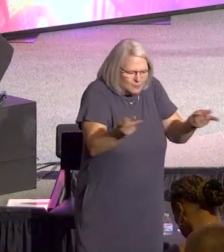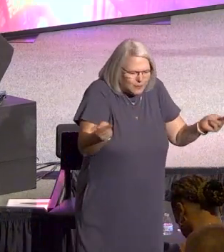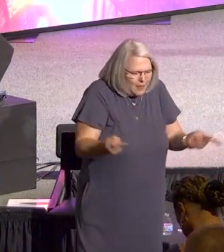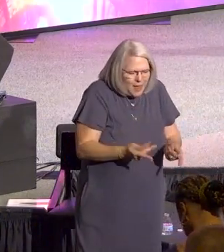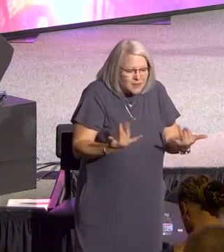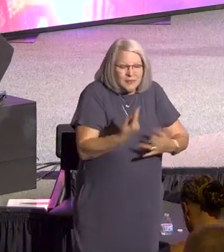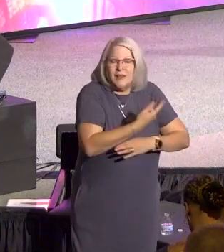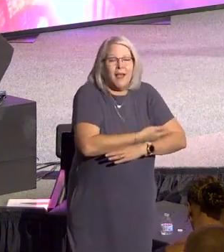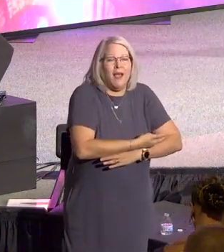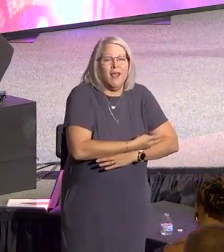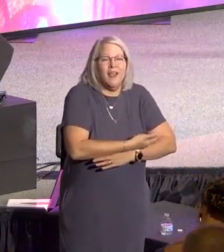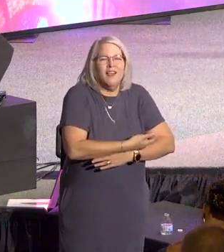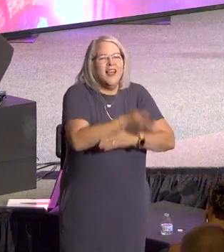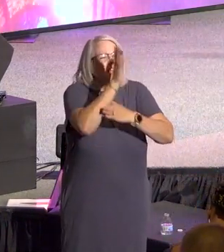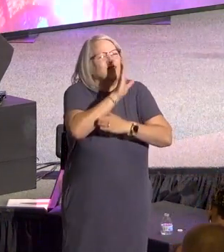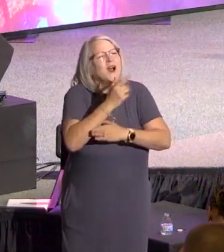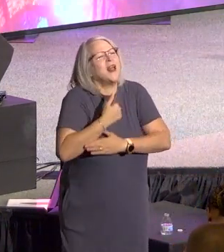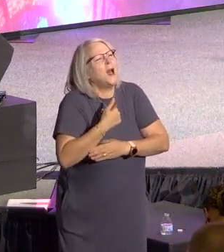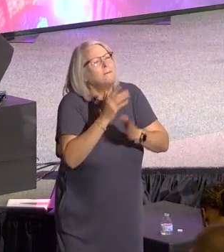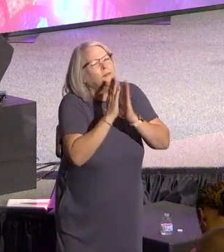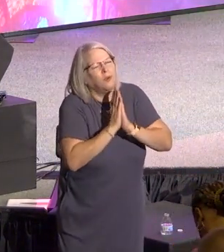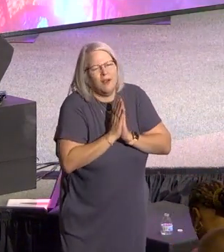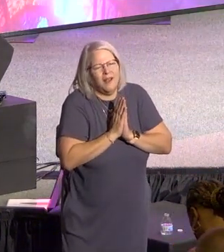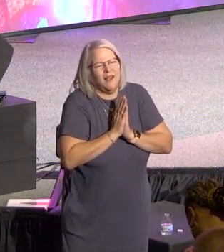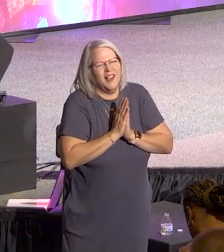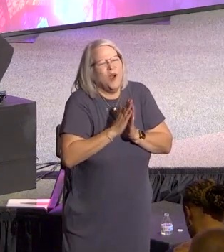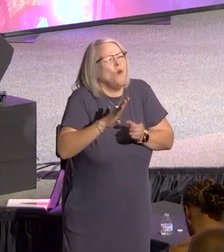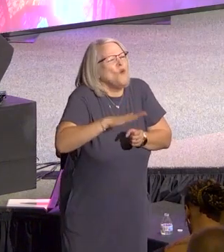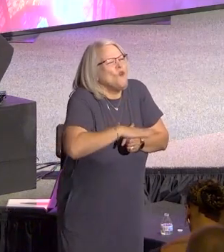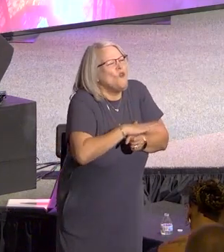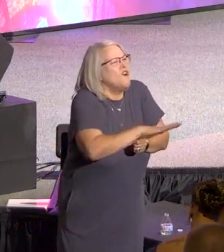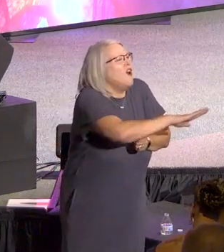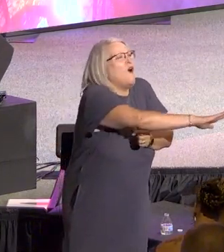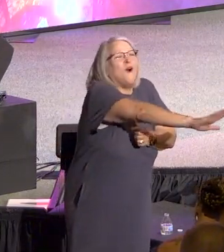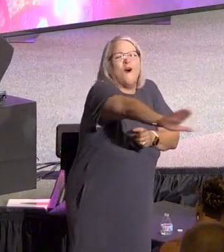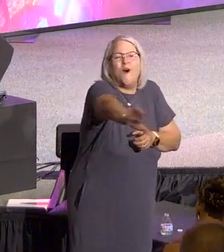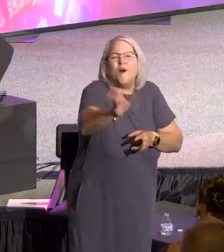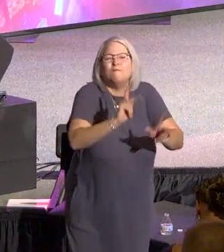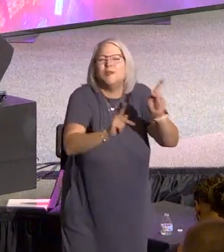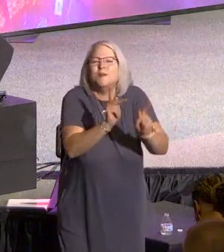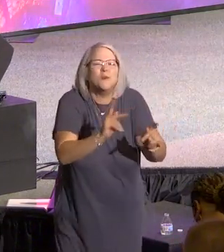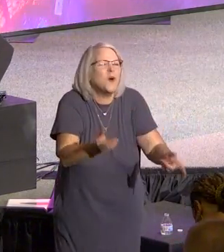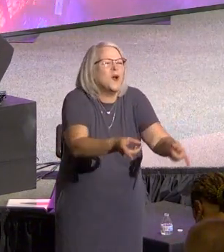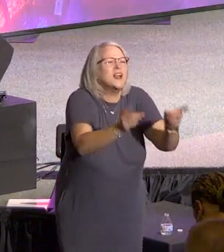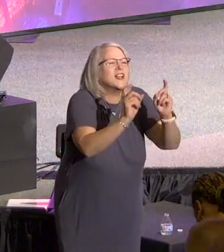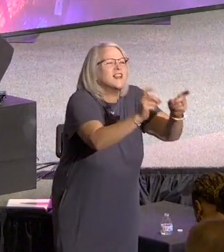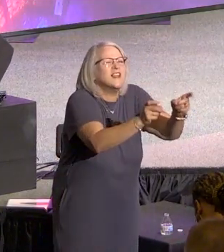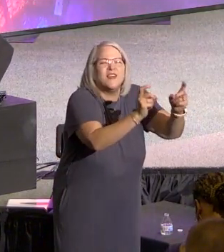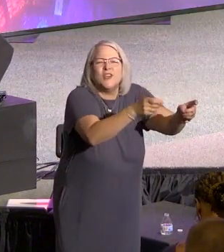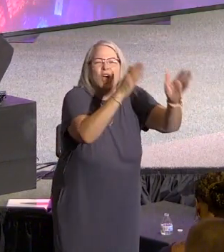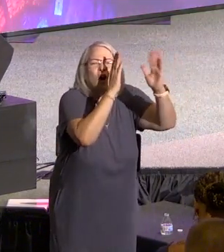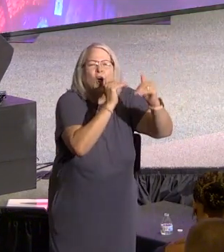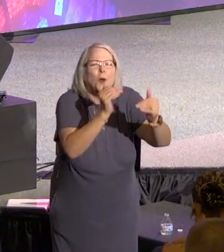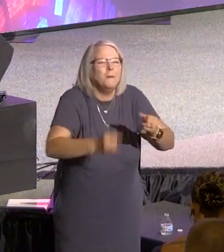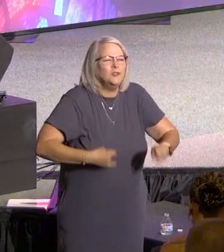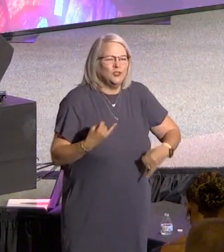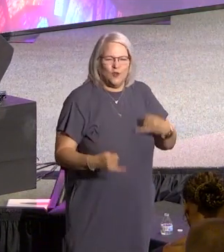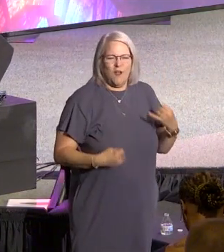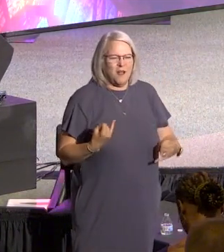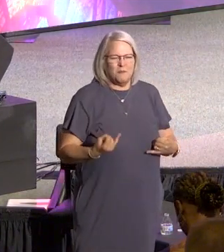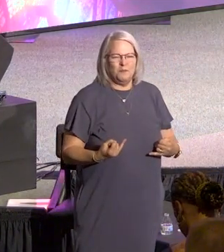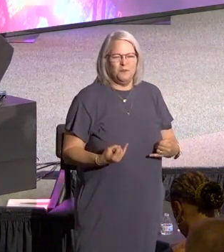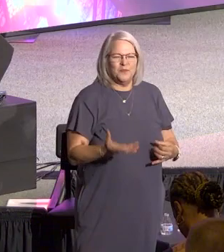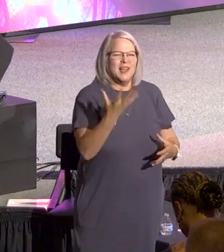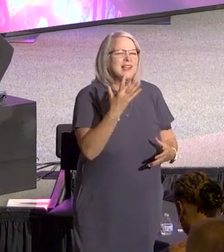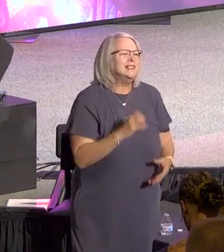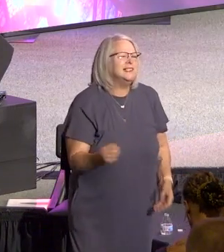today. And God, I pray that you would fill your people here with a sense of hope and joy in knowing you and walking with you. So take